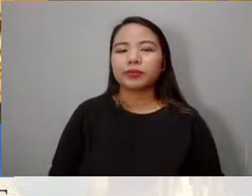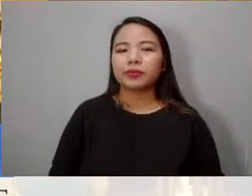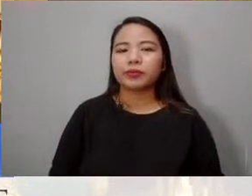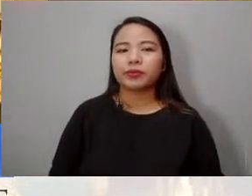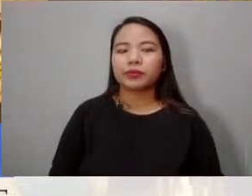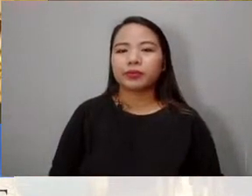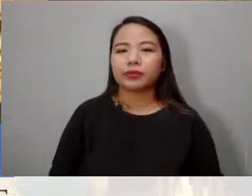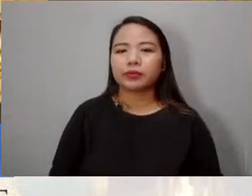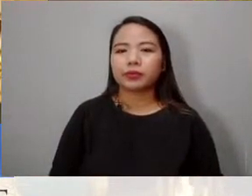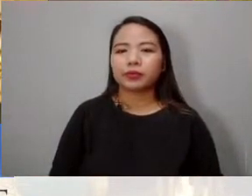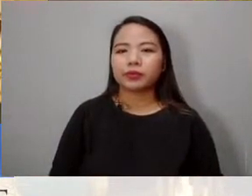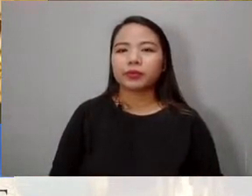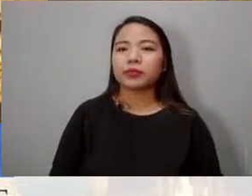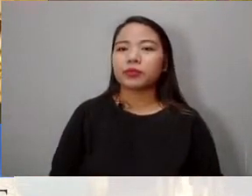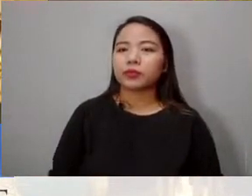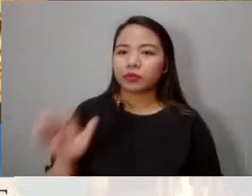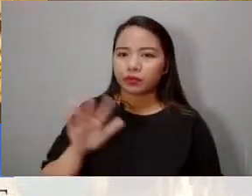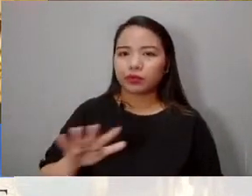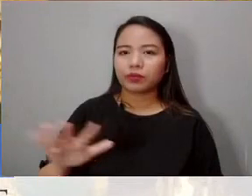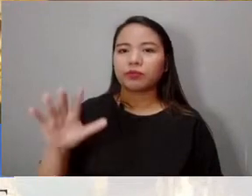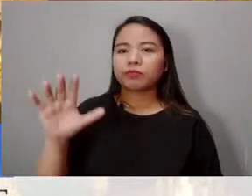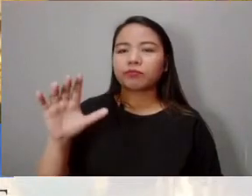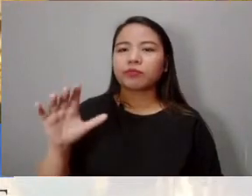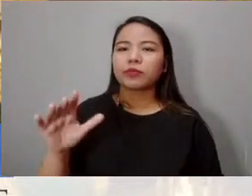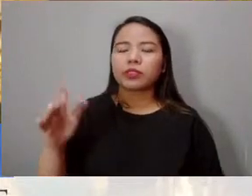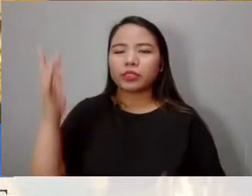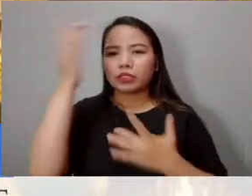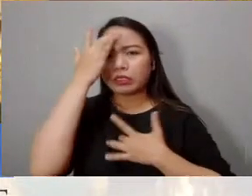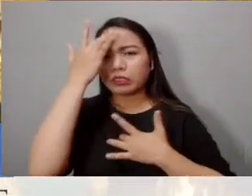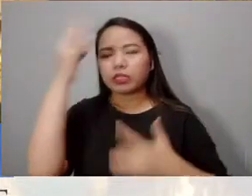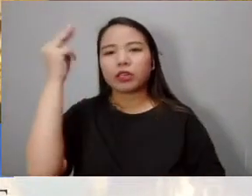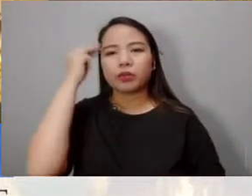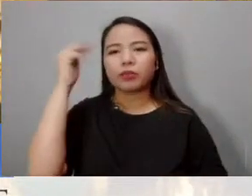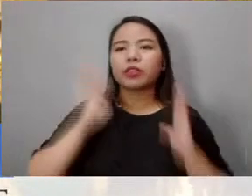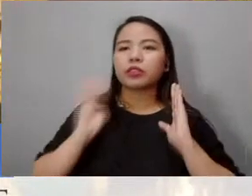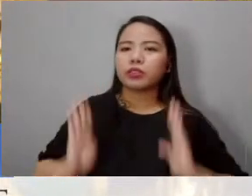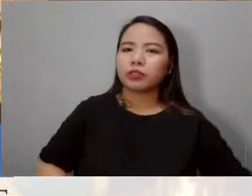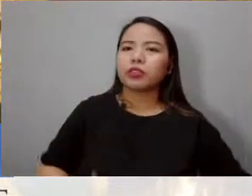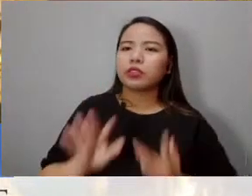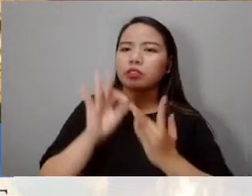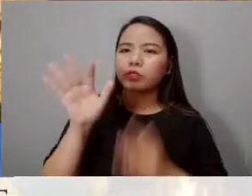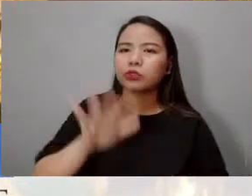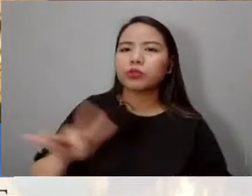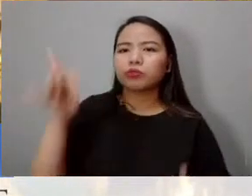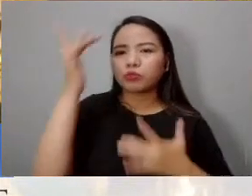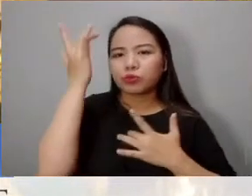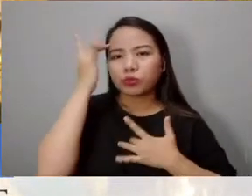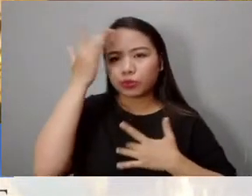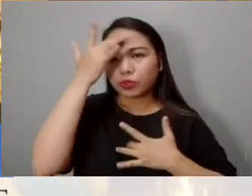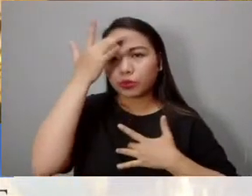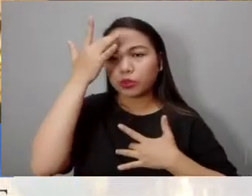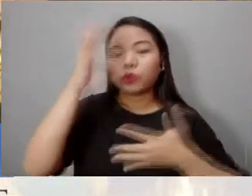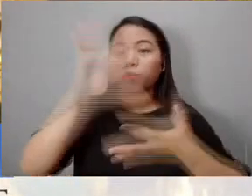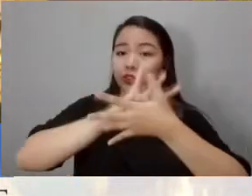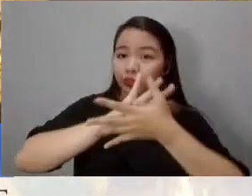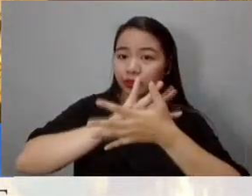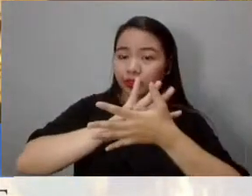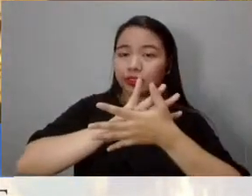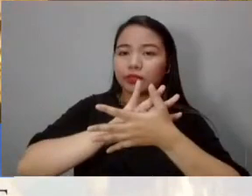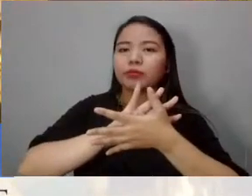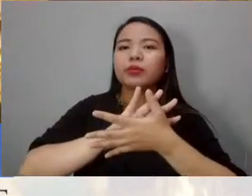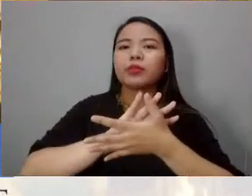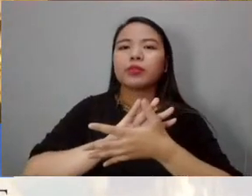prayer. That those who are sick in mind and body, especially those afflicted with COVID-19 virus, may find healing